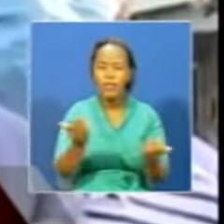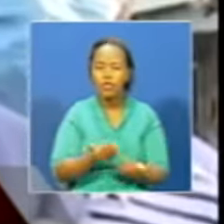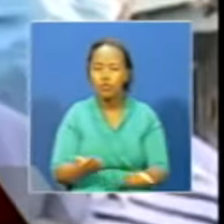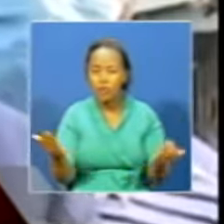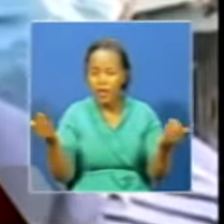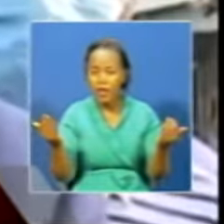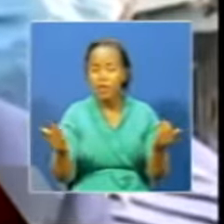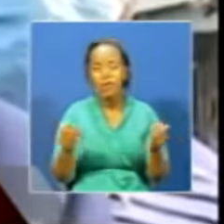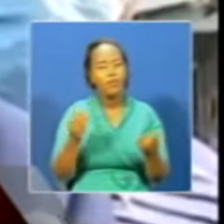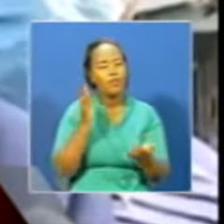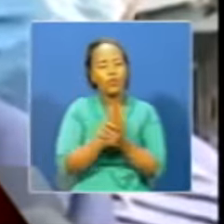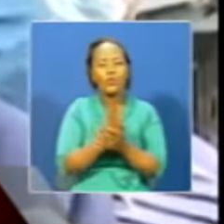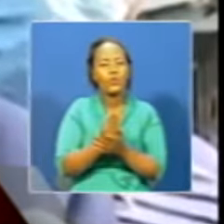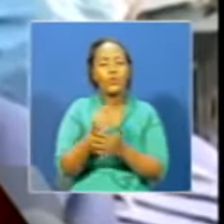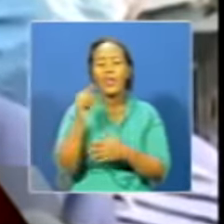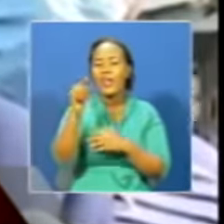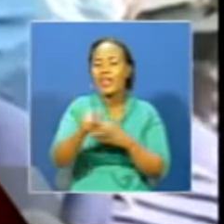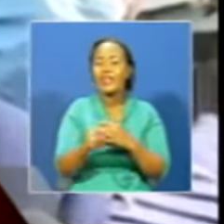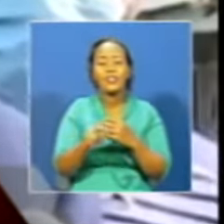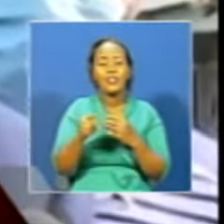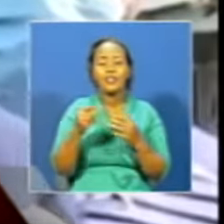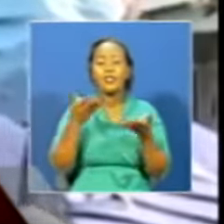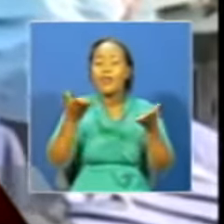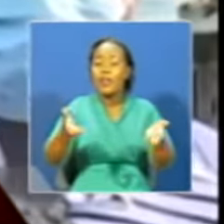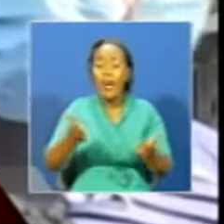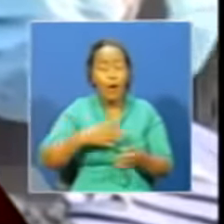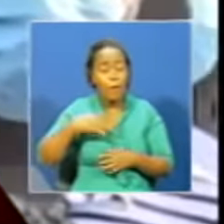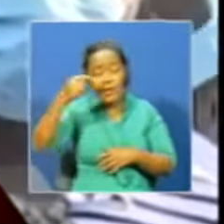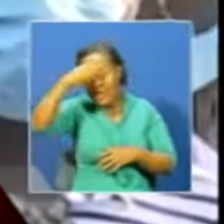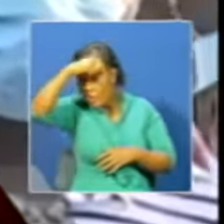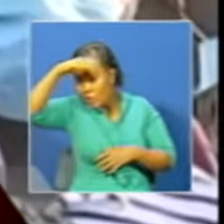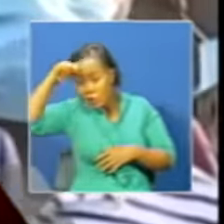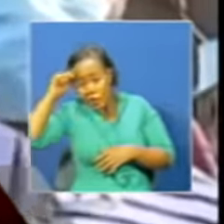It has taken me quite, you can see I'm sweating because I've been going right deep